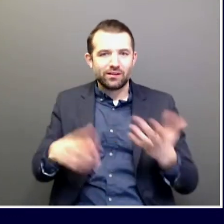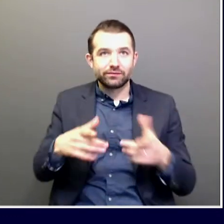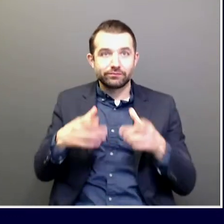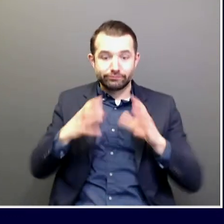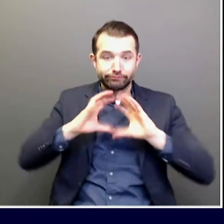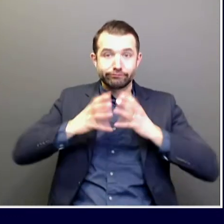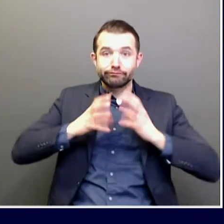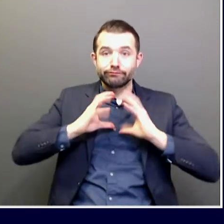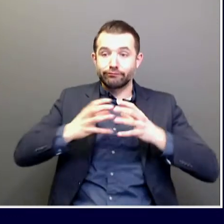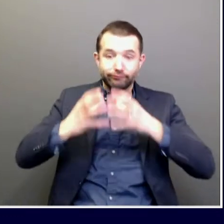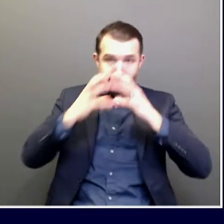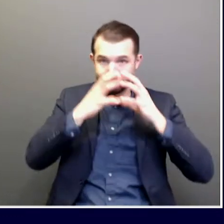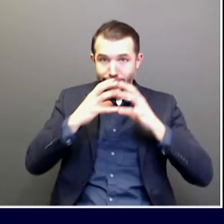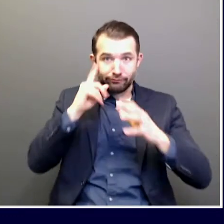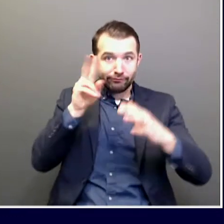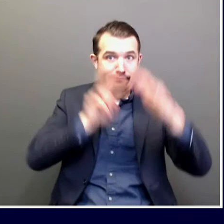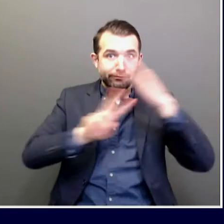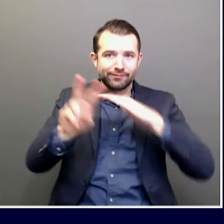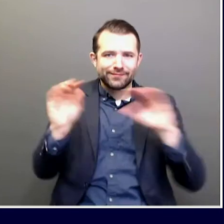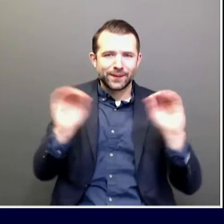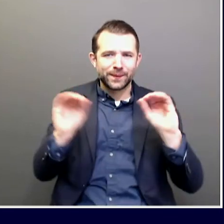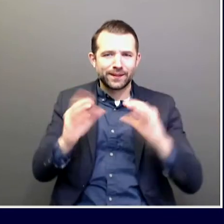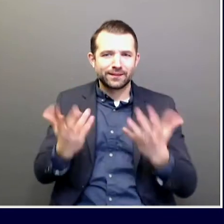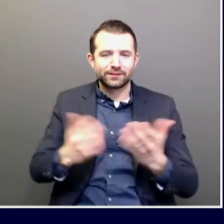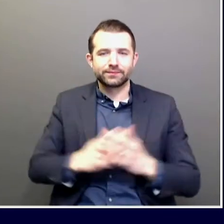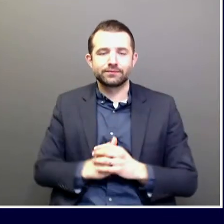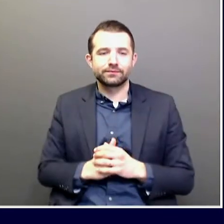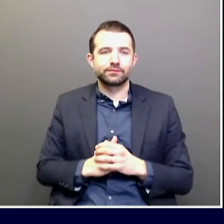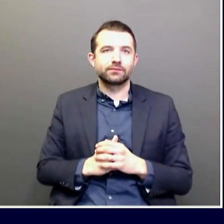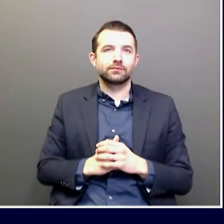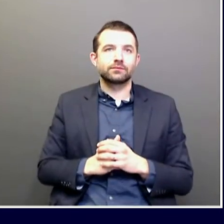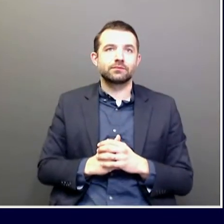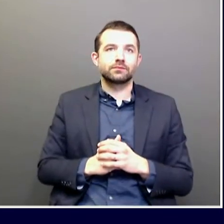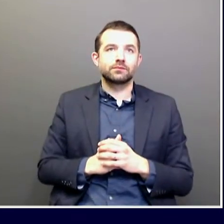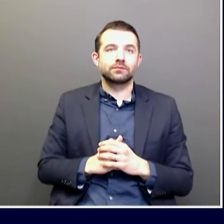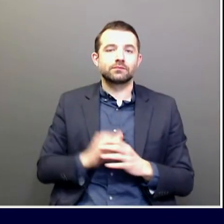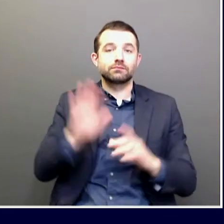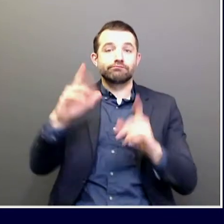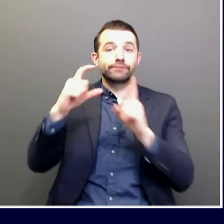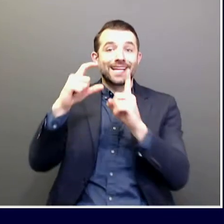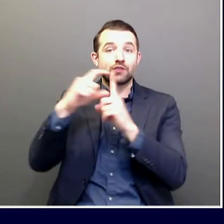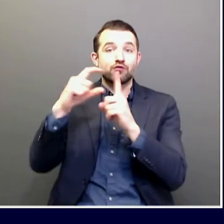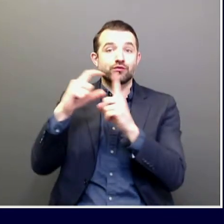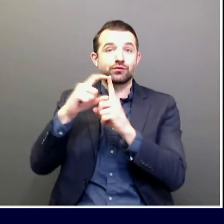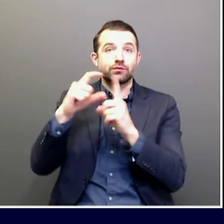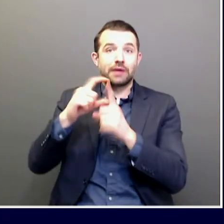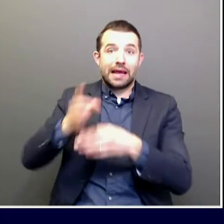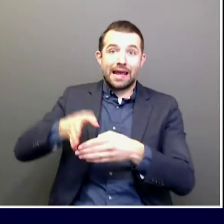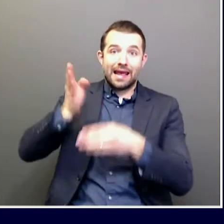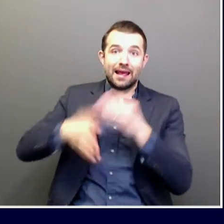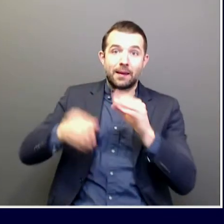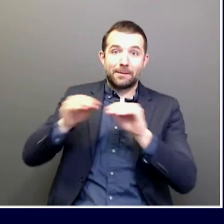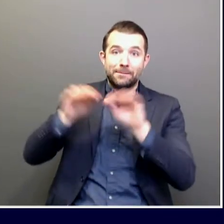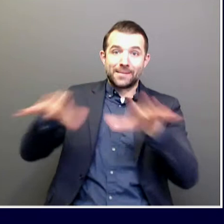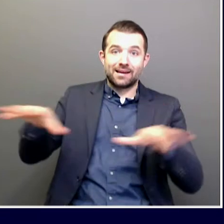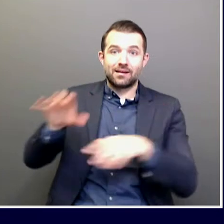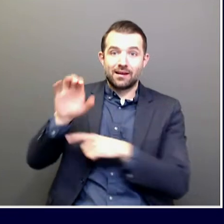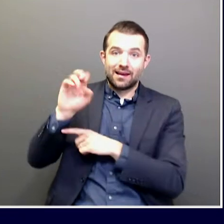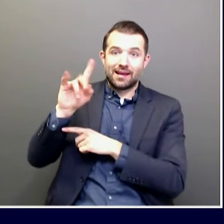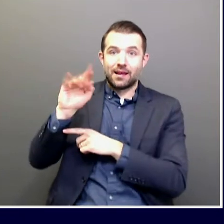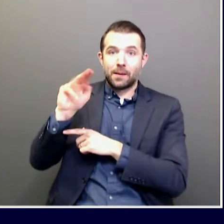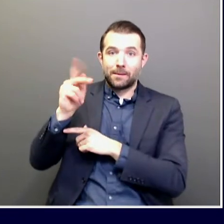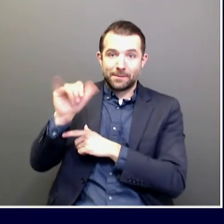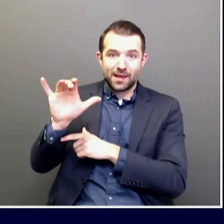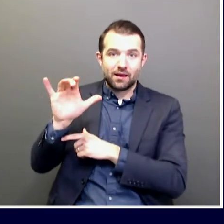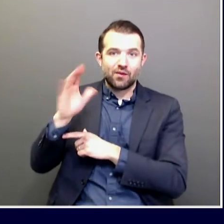public health folks and epidemiologists really refers to a disease that has a constant presence in a population, but is